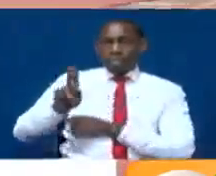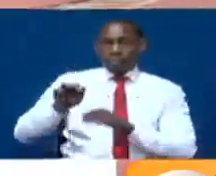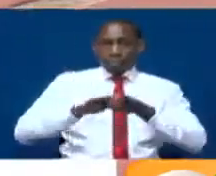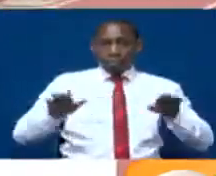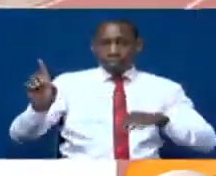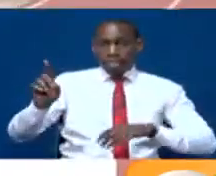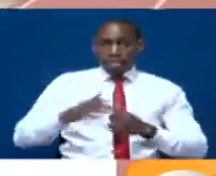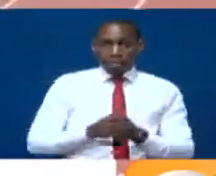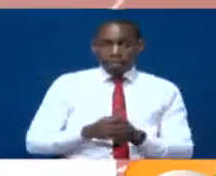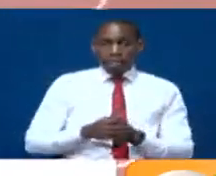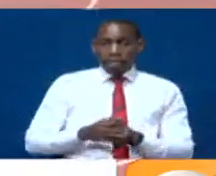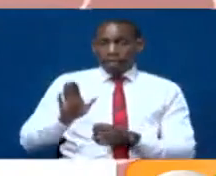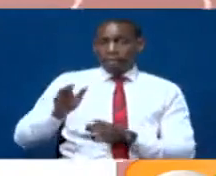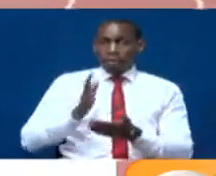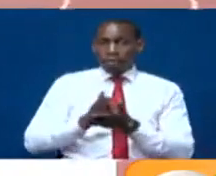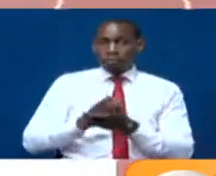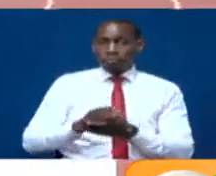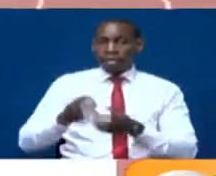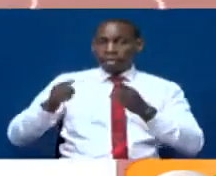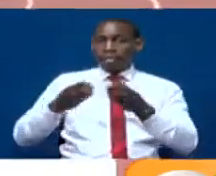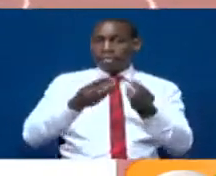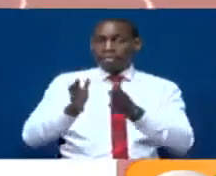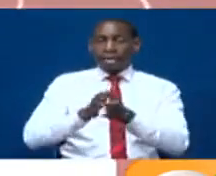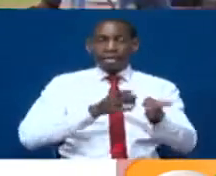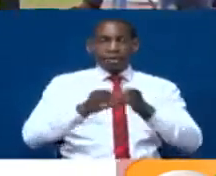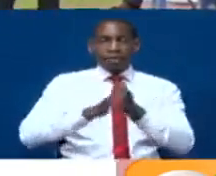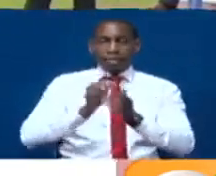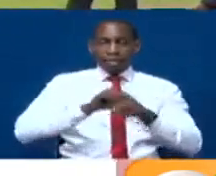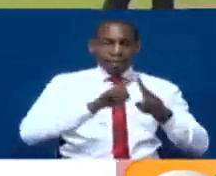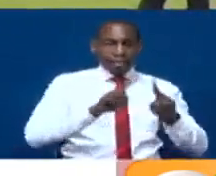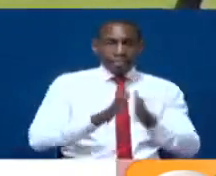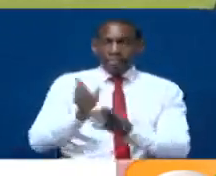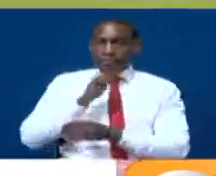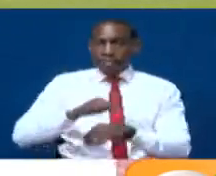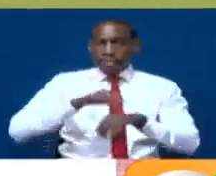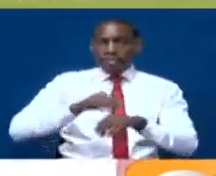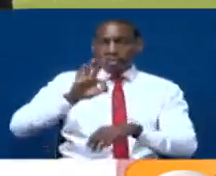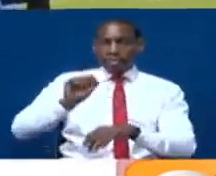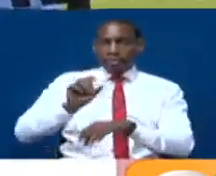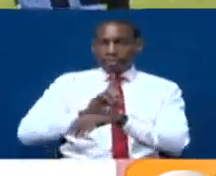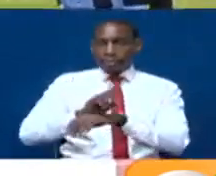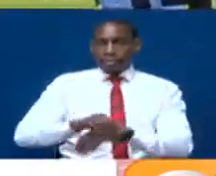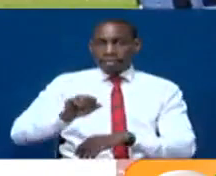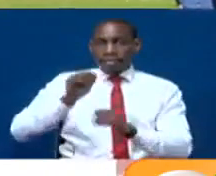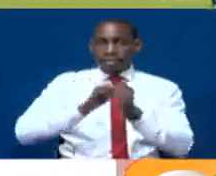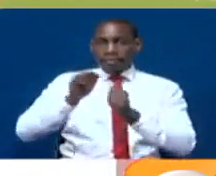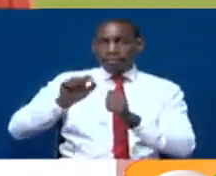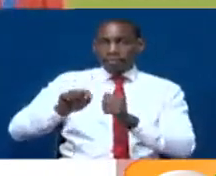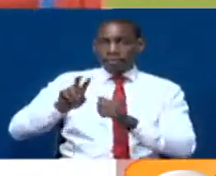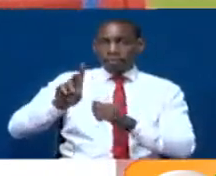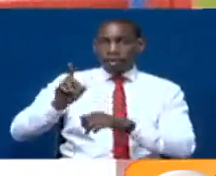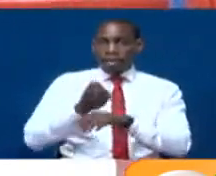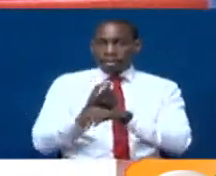Nairobi. Wanza had a commanding victory in the race as she dominated from start to finish, clocking 35 minutes, 15.21